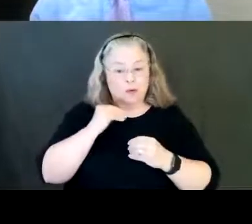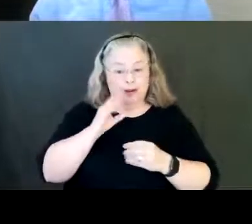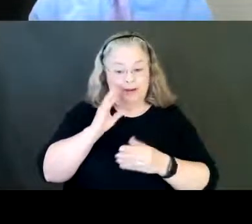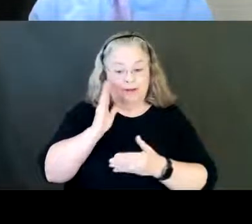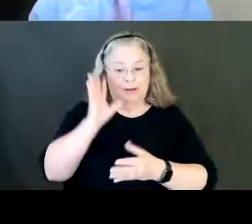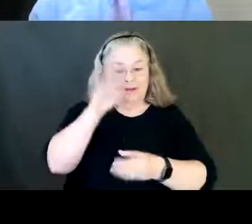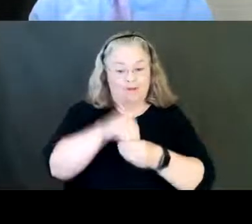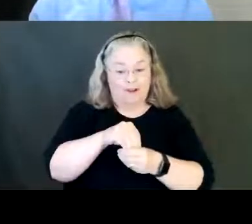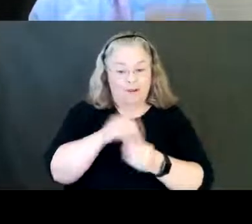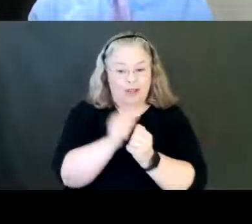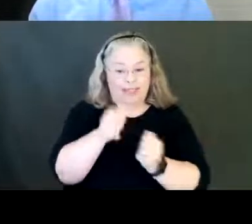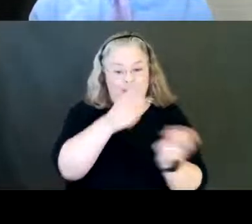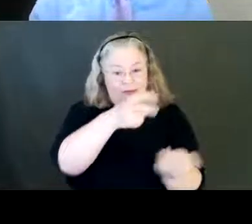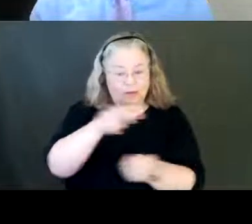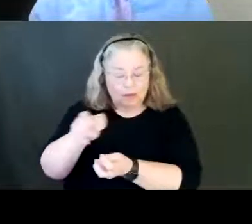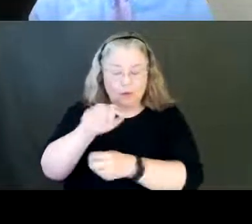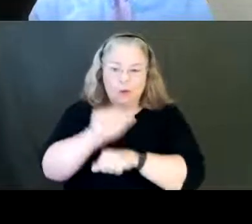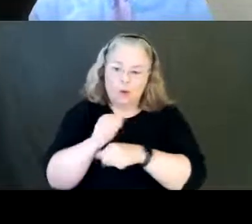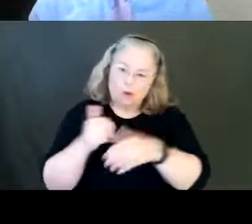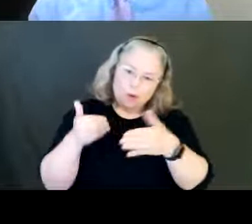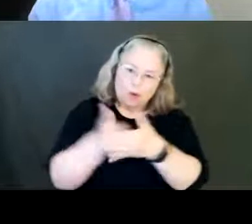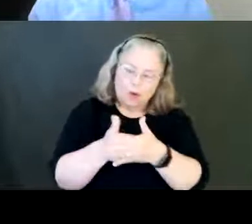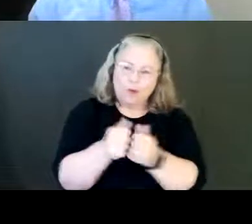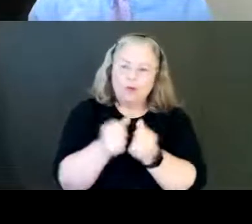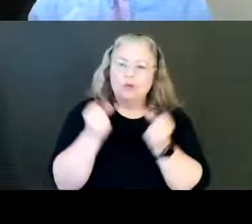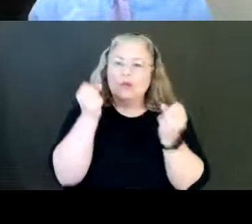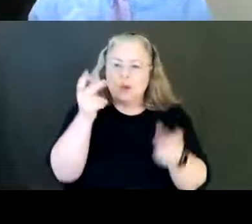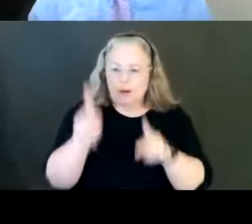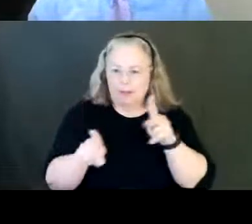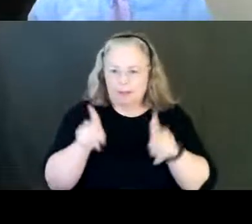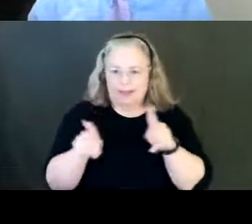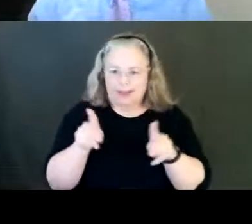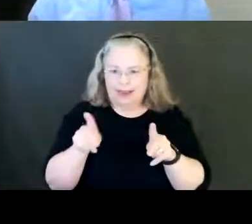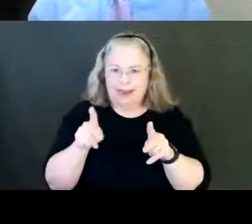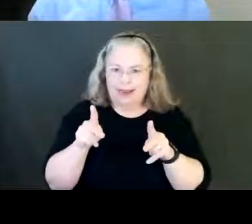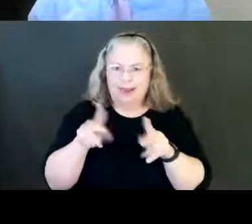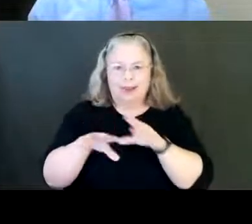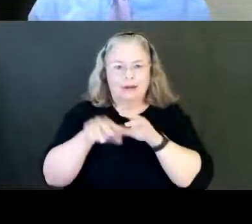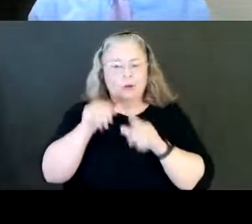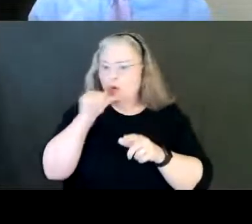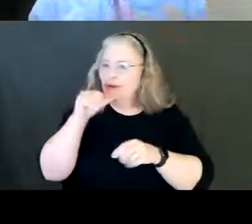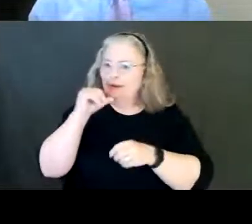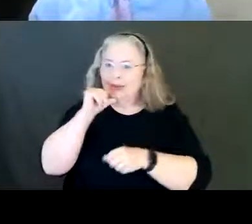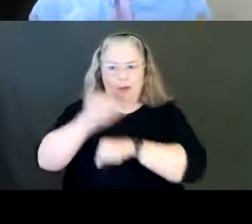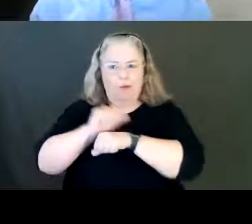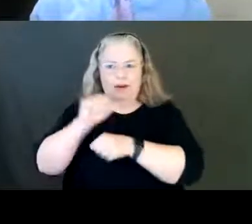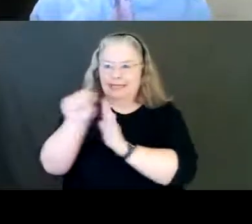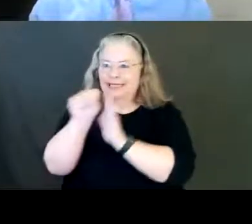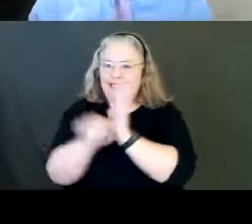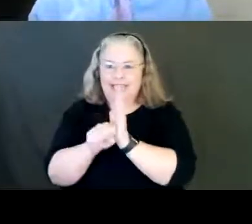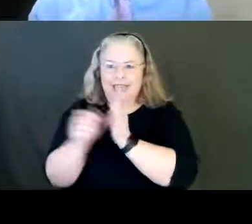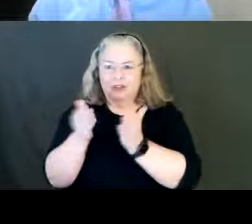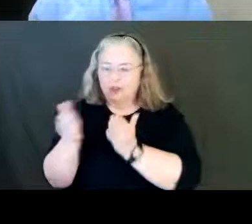transition is working so closely with so many people outside of state service and really seeing and